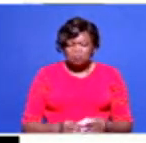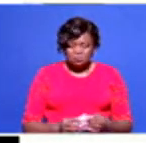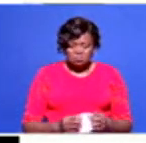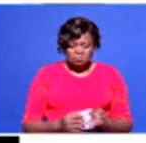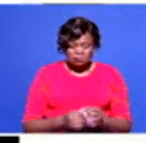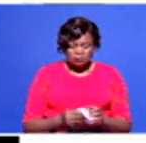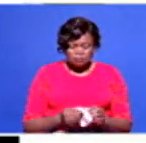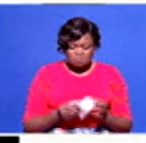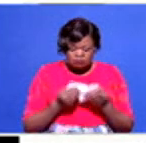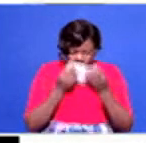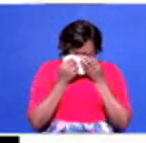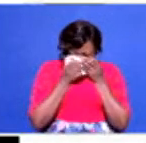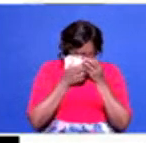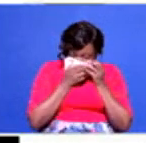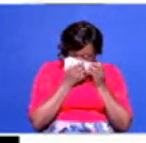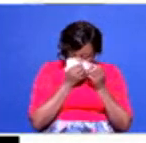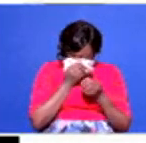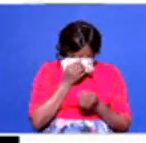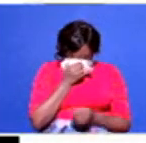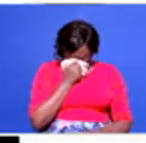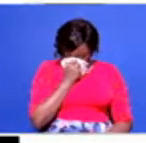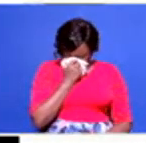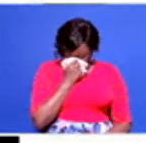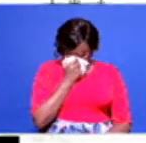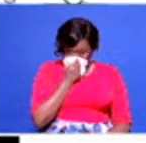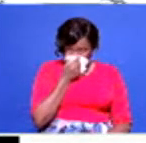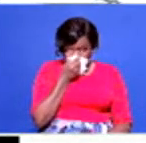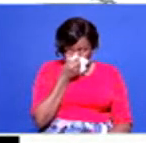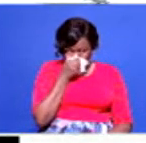well, Mzee Mwai Kibaki, a statesman.